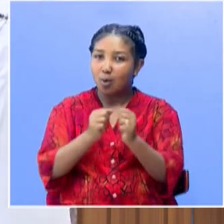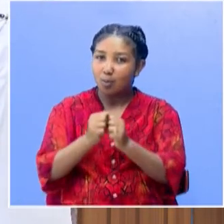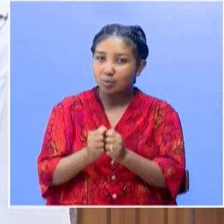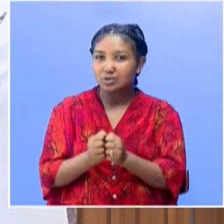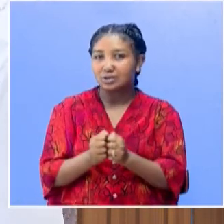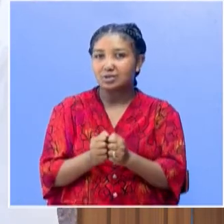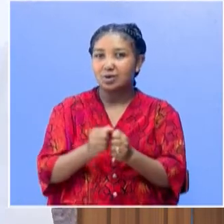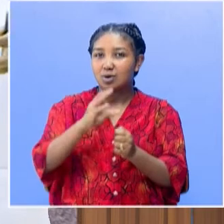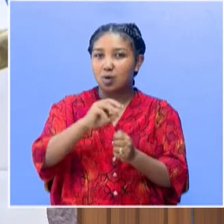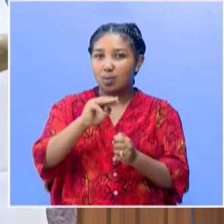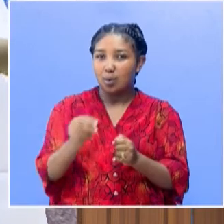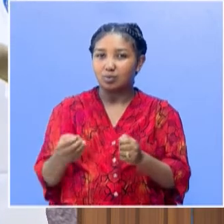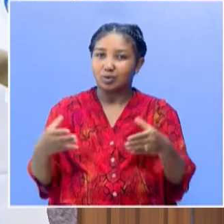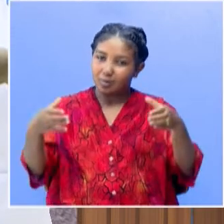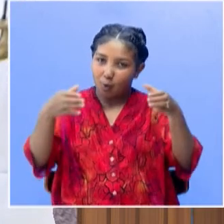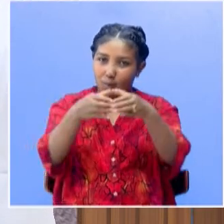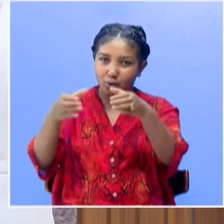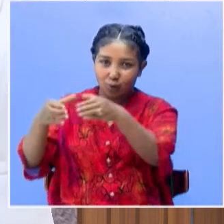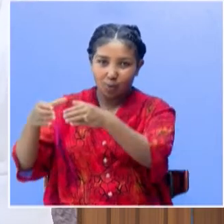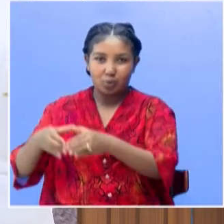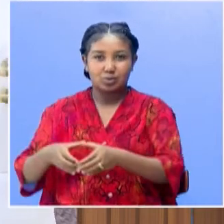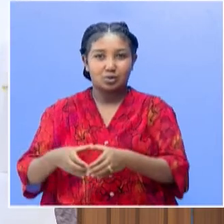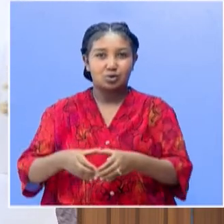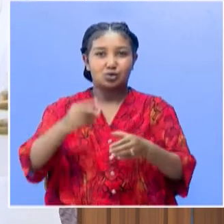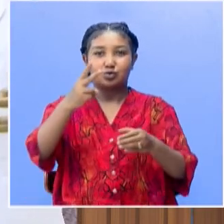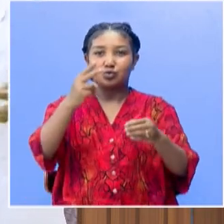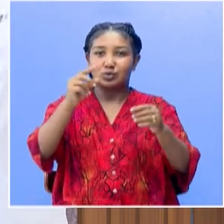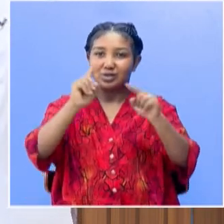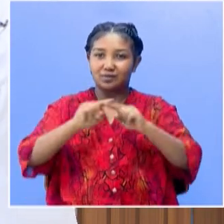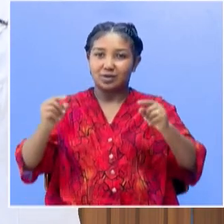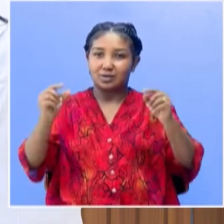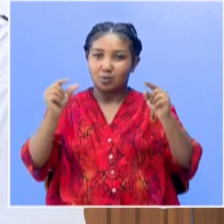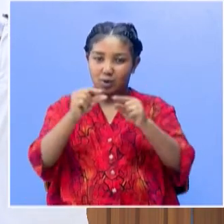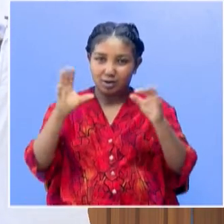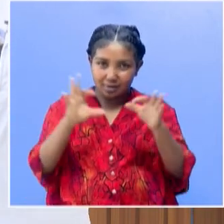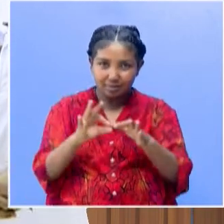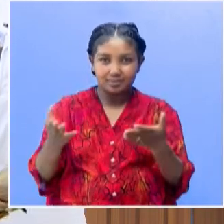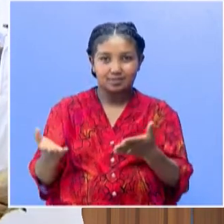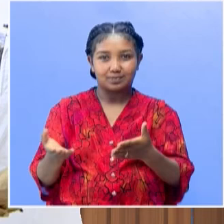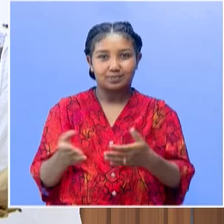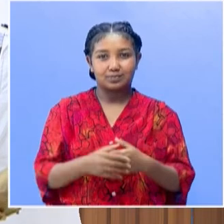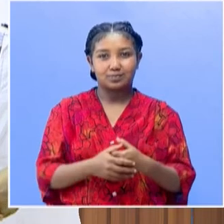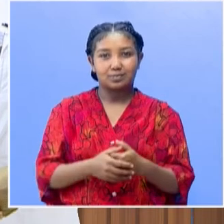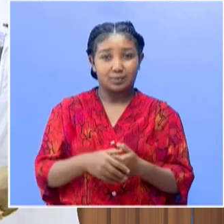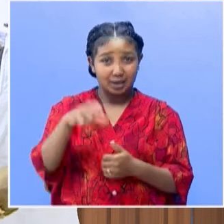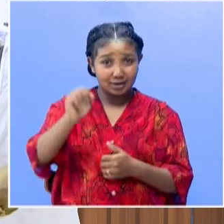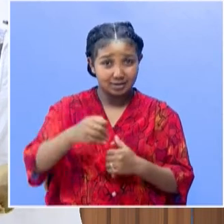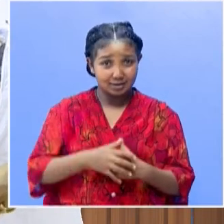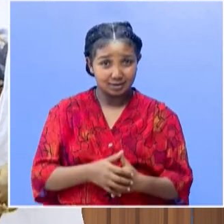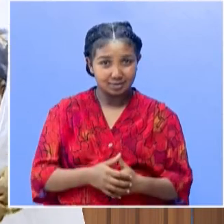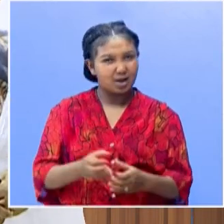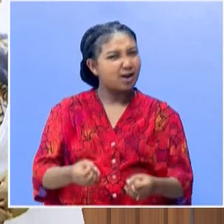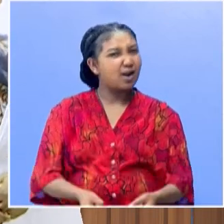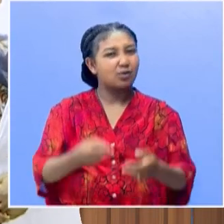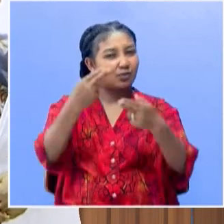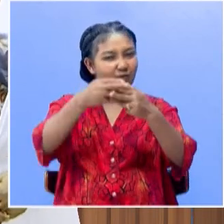those that are bound with two different words. These are also compound nouns. Yes? A lot